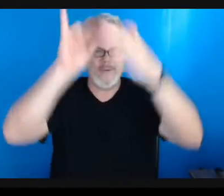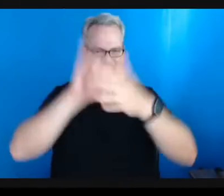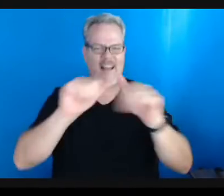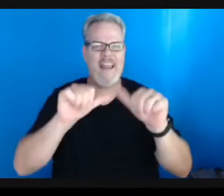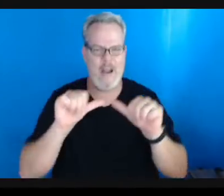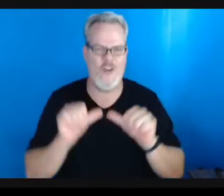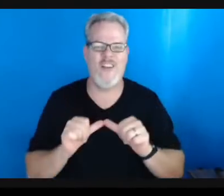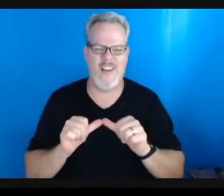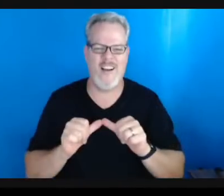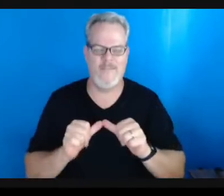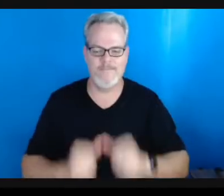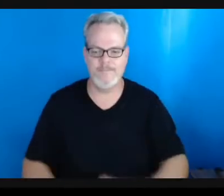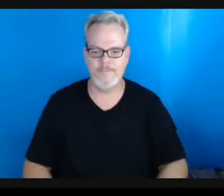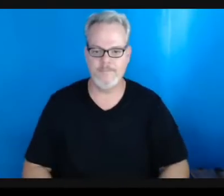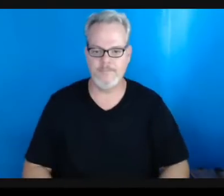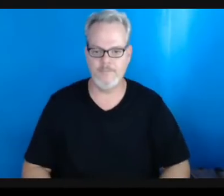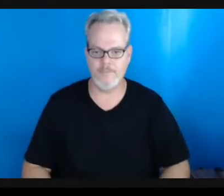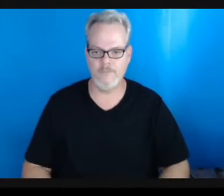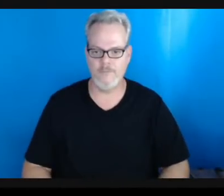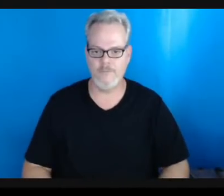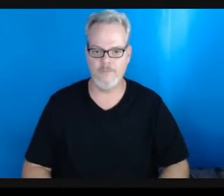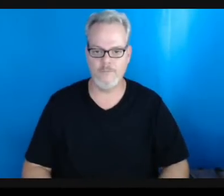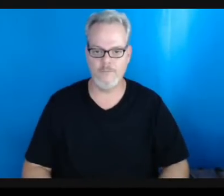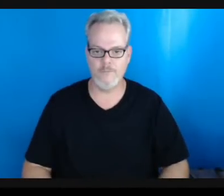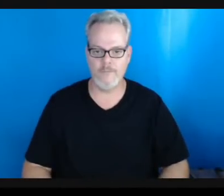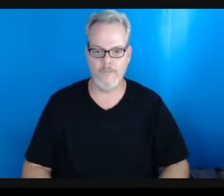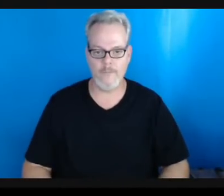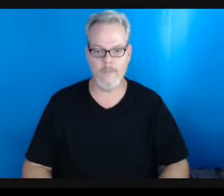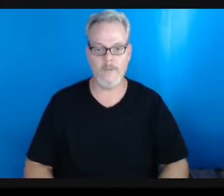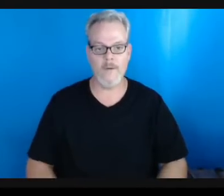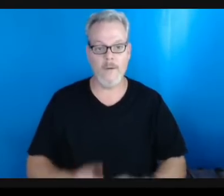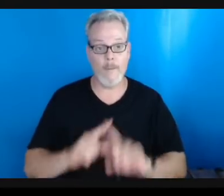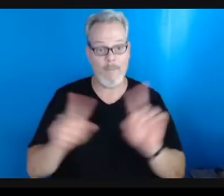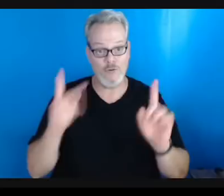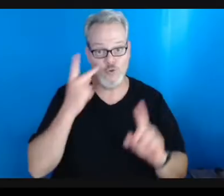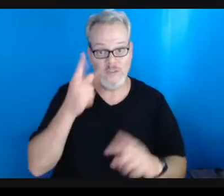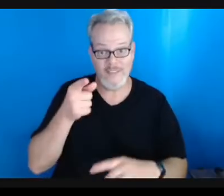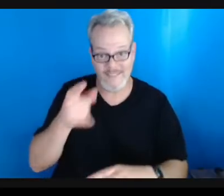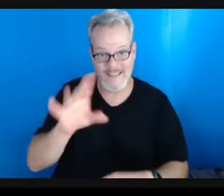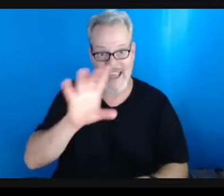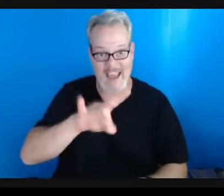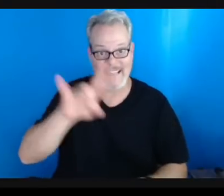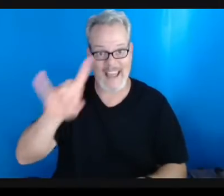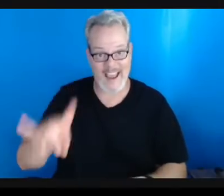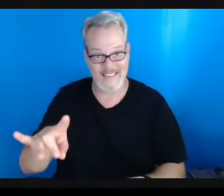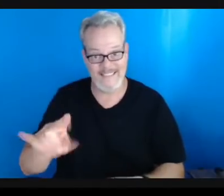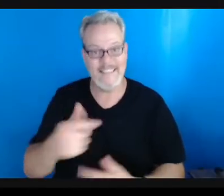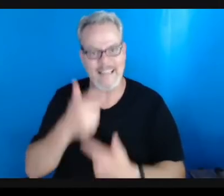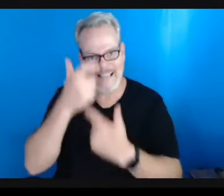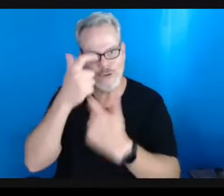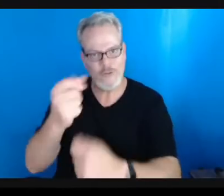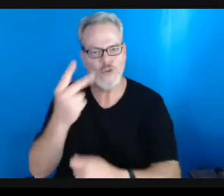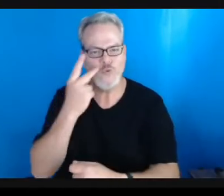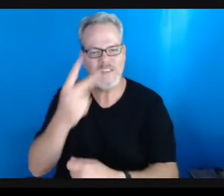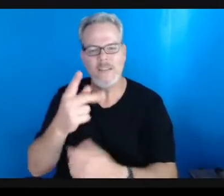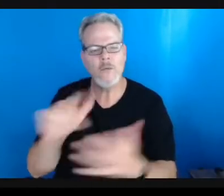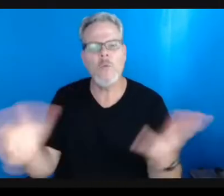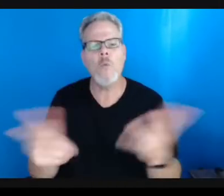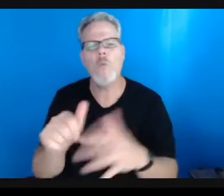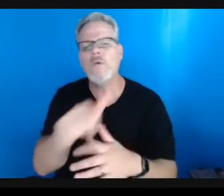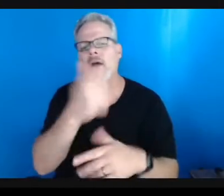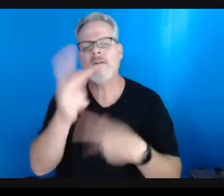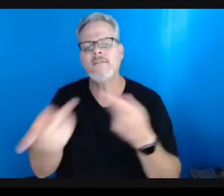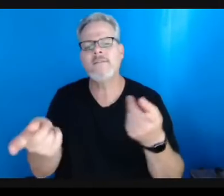site. But there's an 88 up there as well. So interesting to see what else is going on in Kona, but the volcano usually